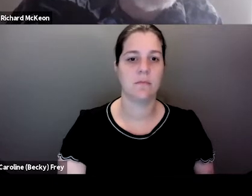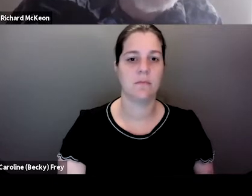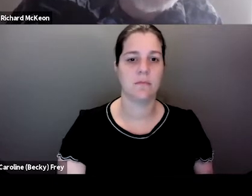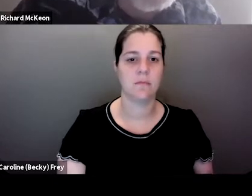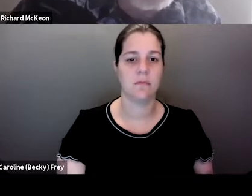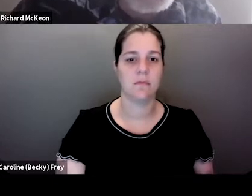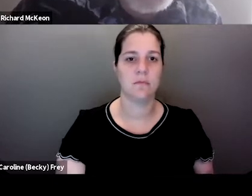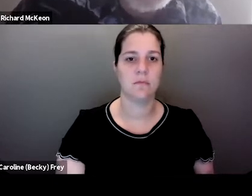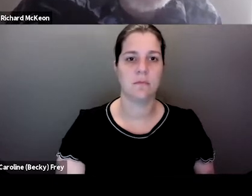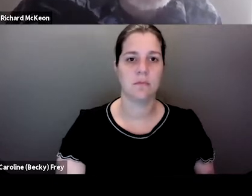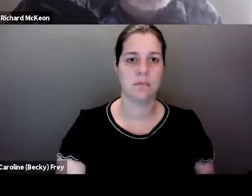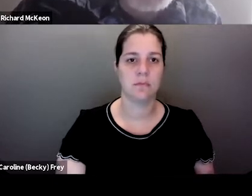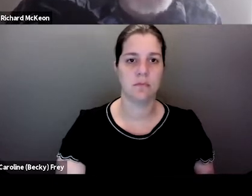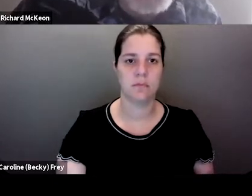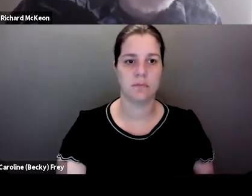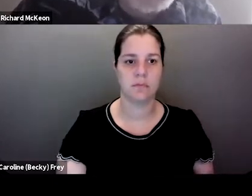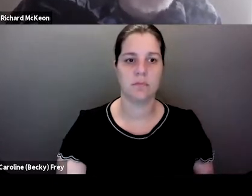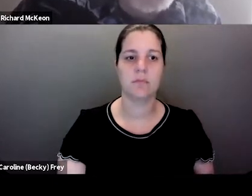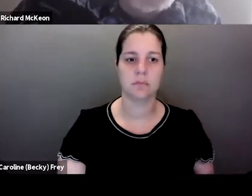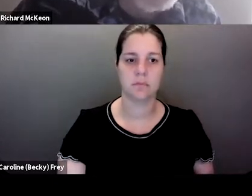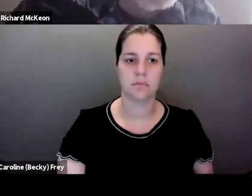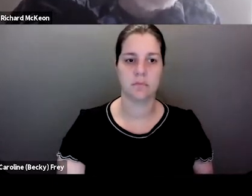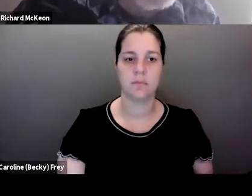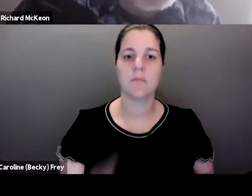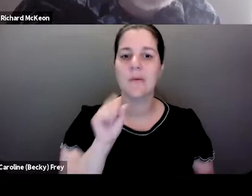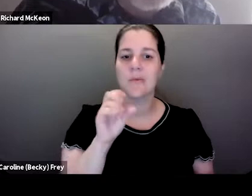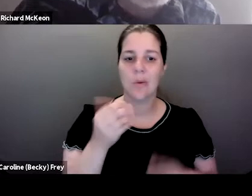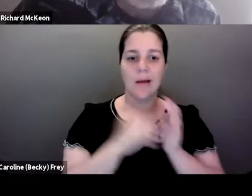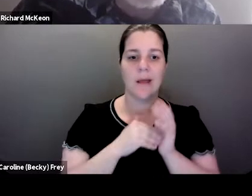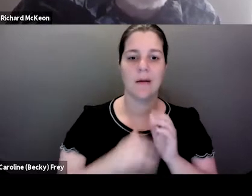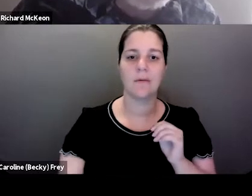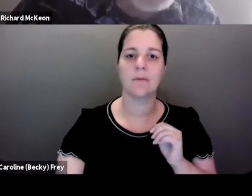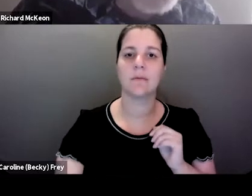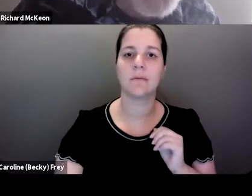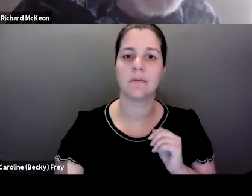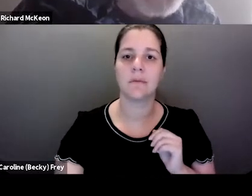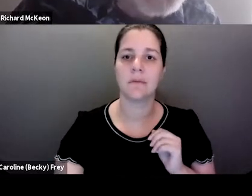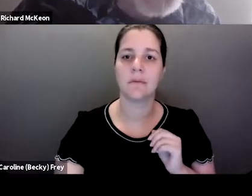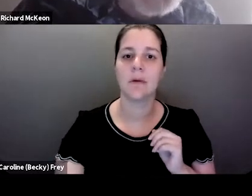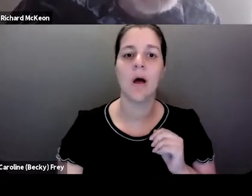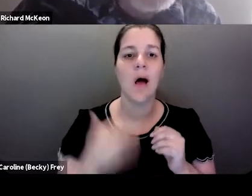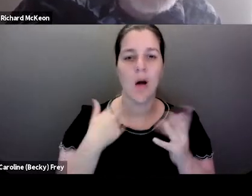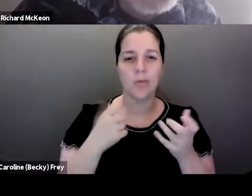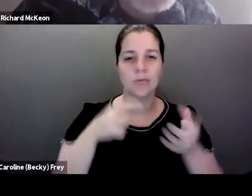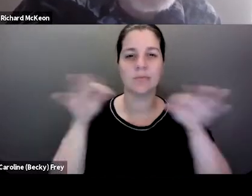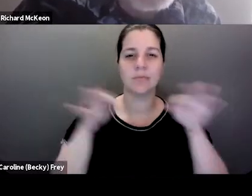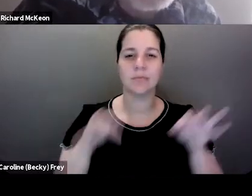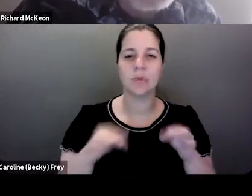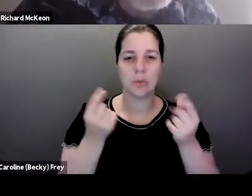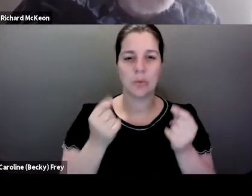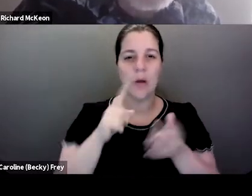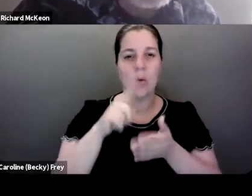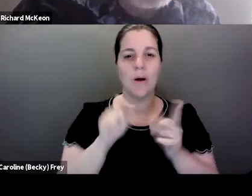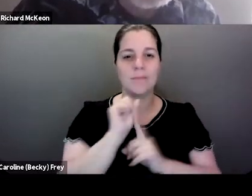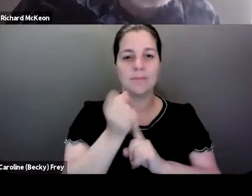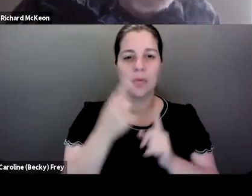currently, quickly, regarding where we are with 988. So one important thing, as Anita mentioned,